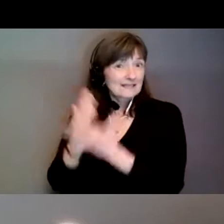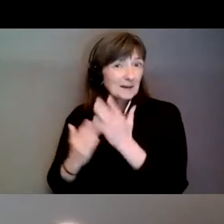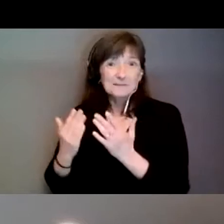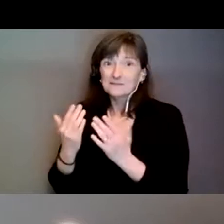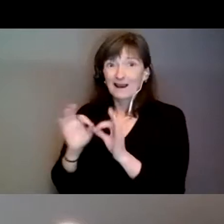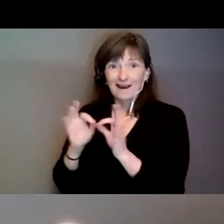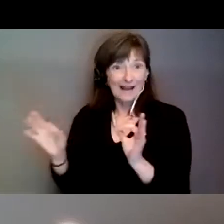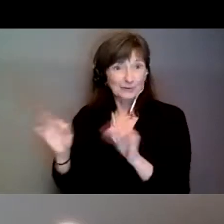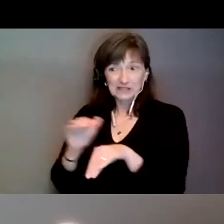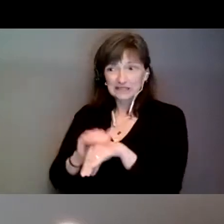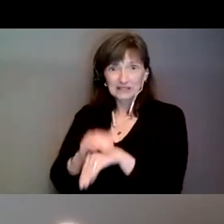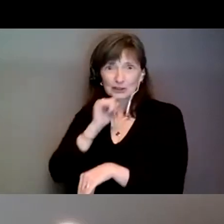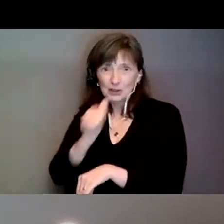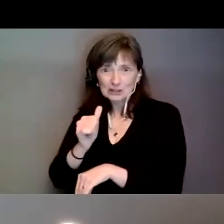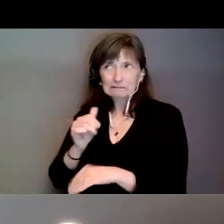David.